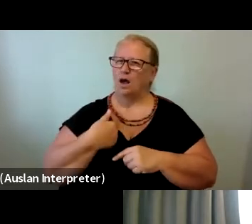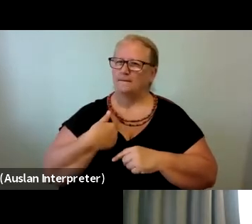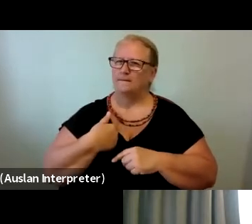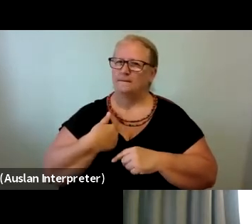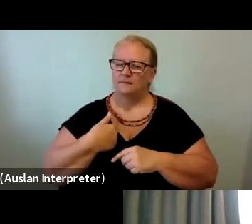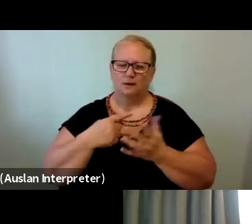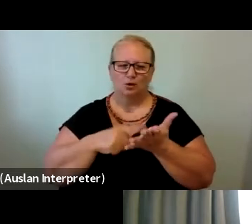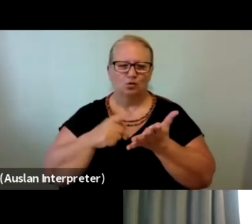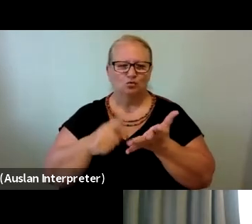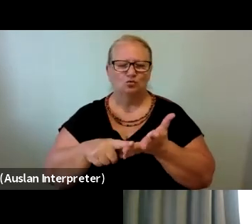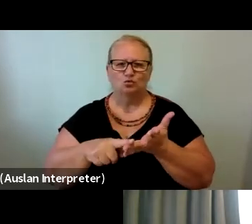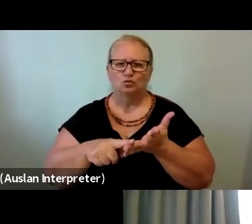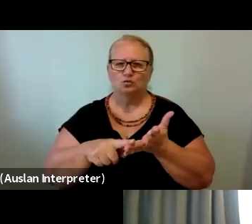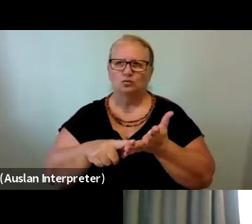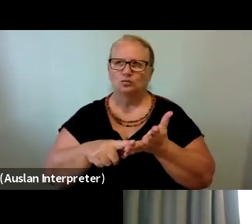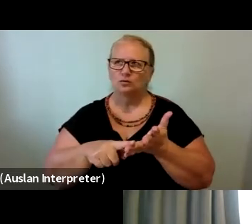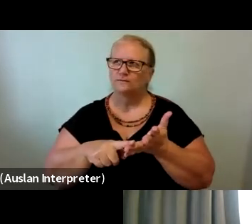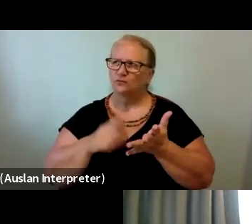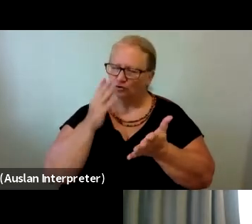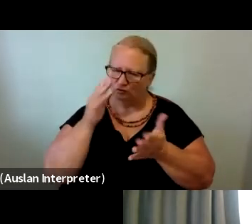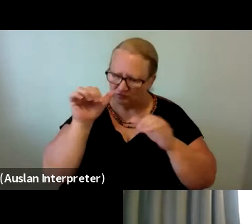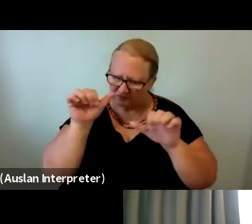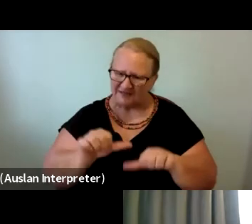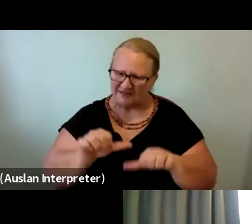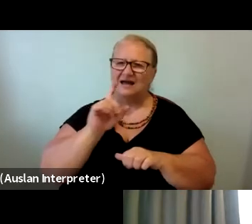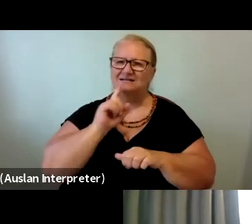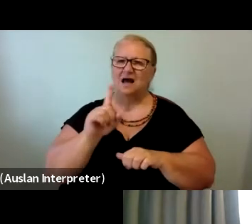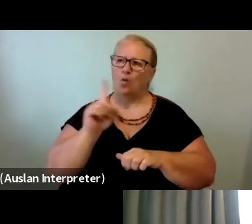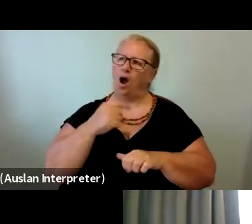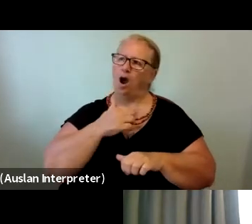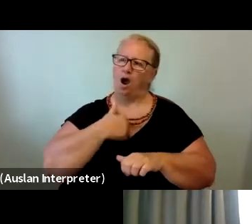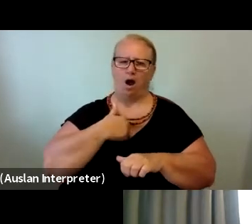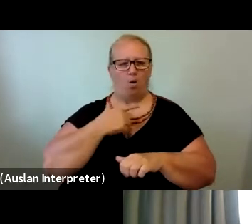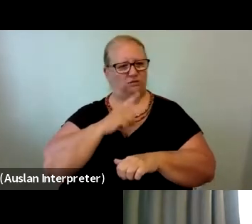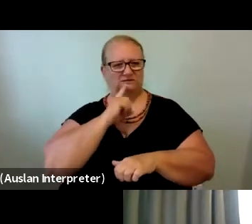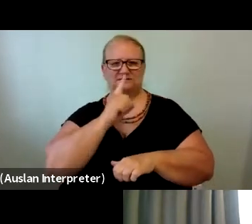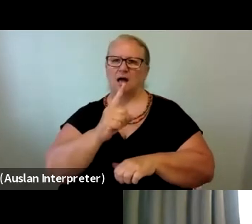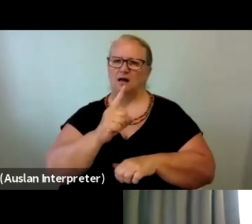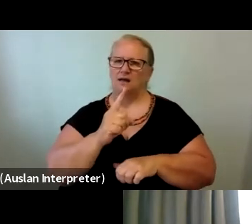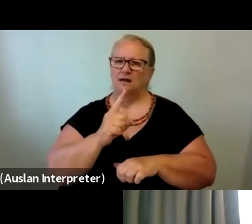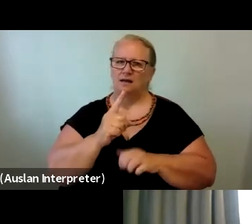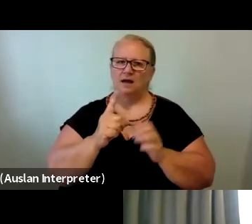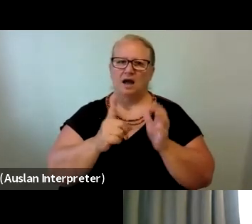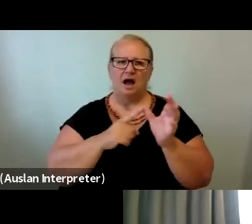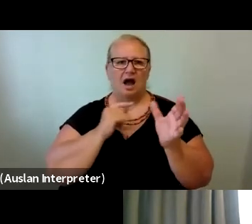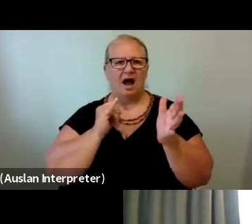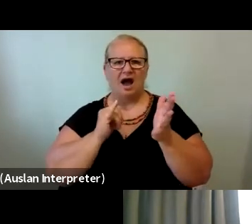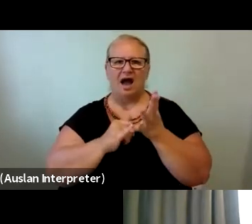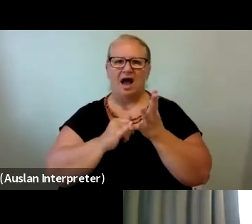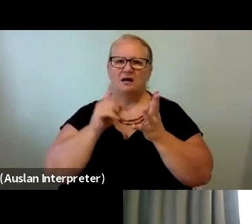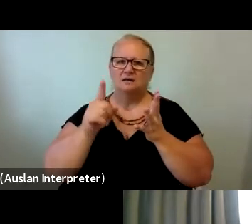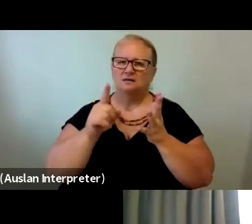to concretely say what I want to say as unapologetically as